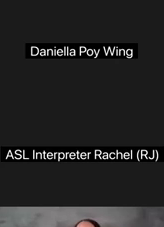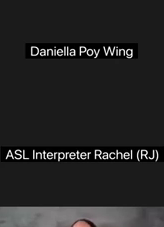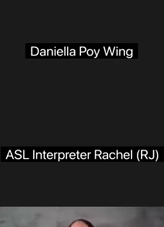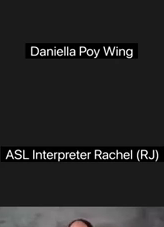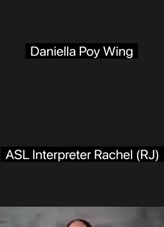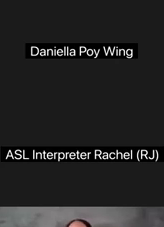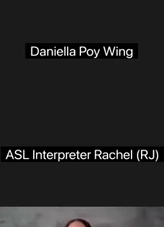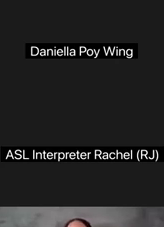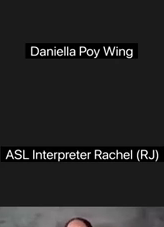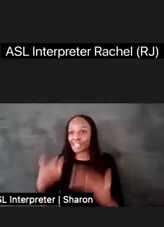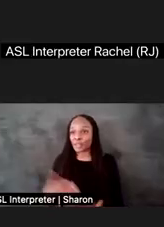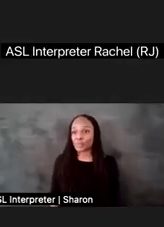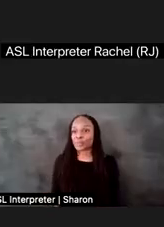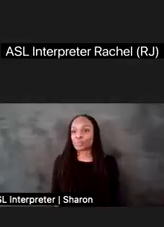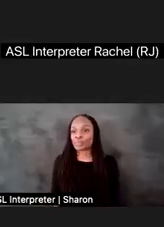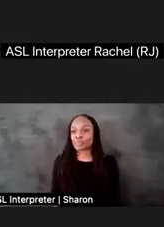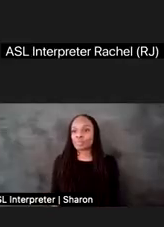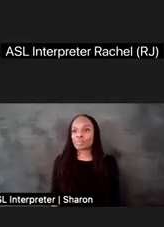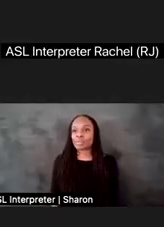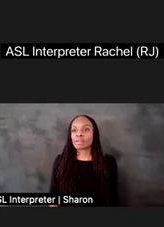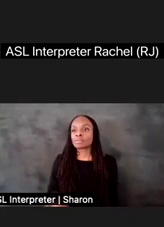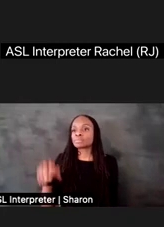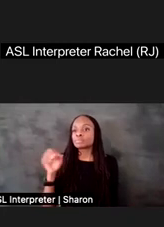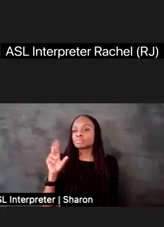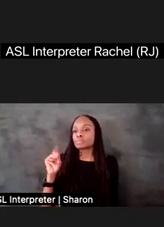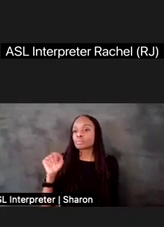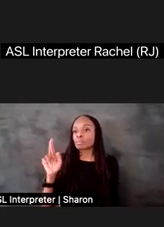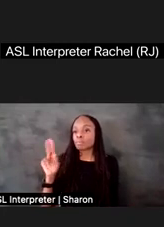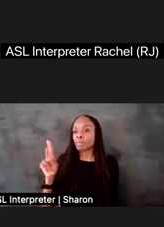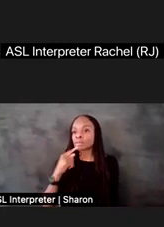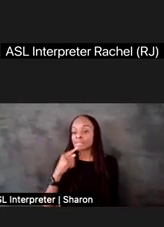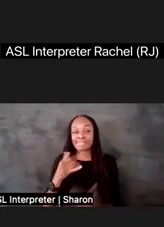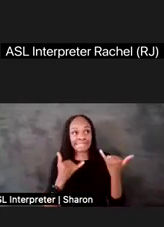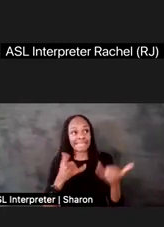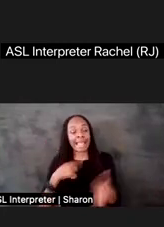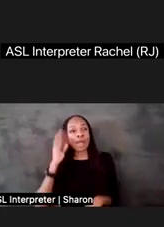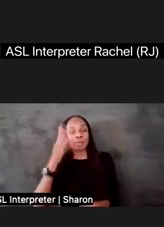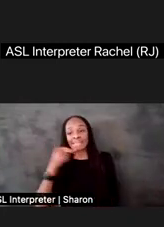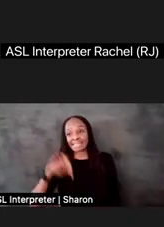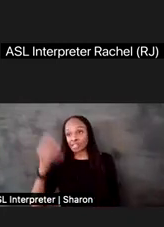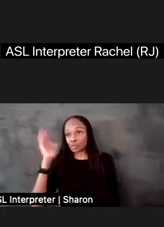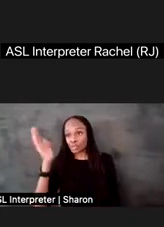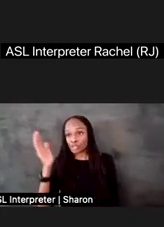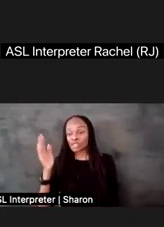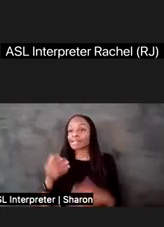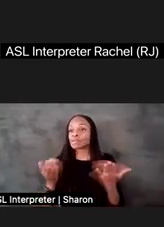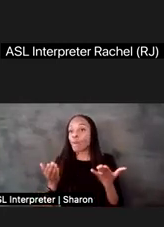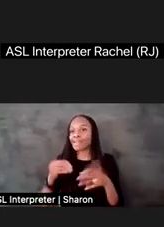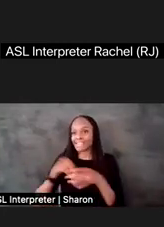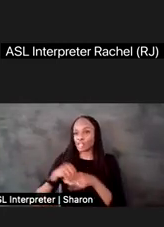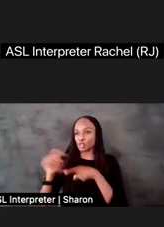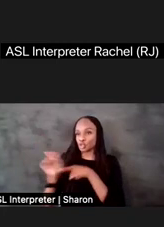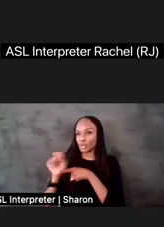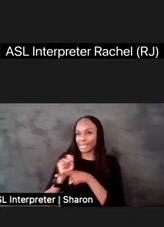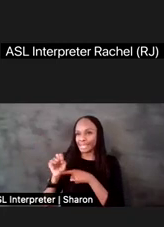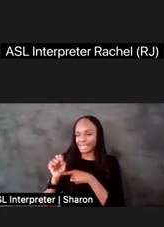Great. And I will say today, this presentation has been, in a kind of a training mode with the feedback